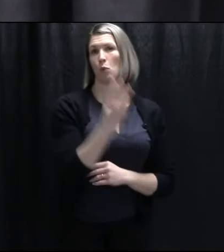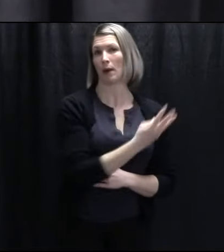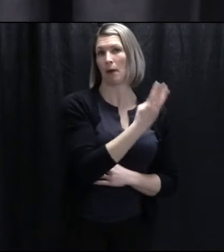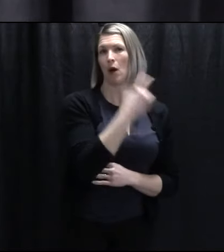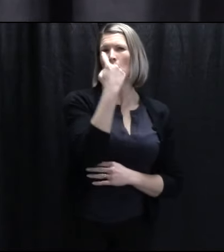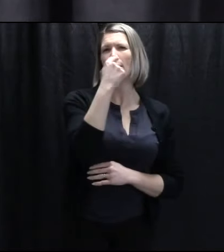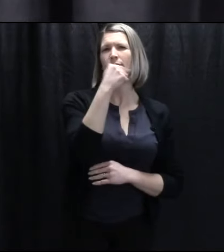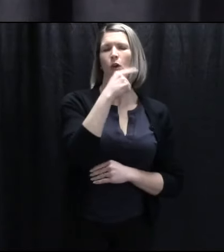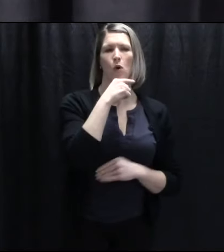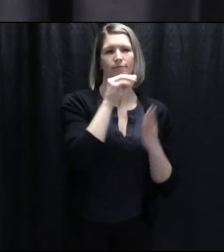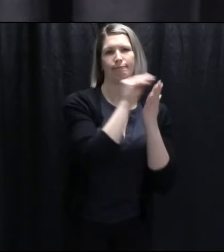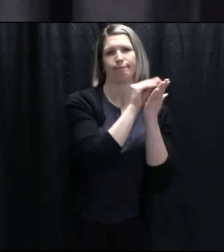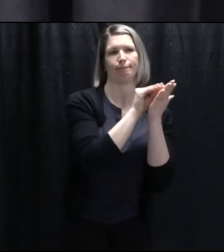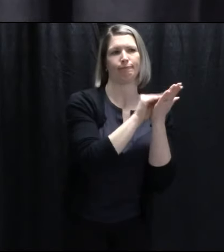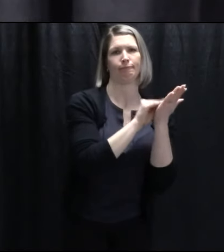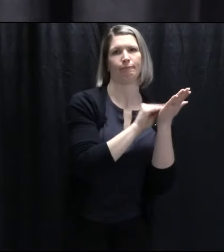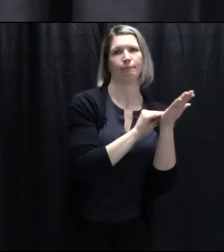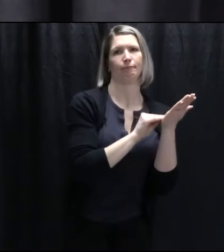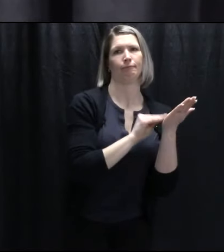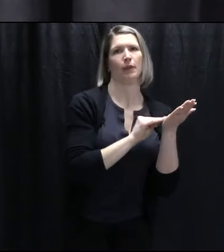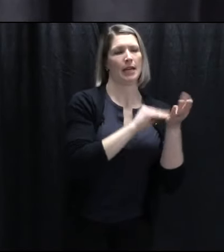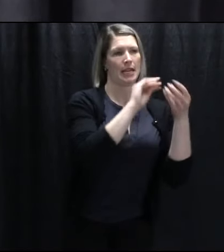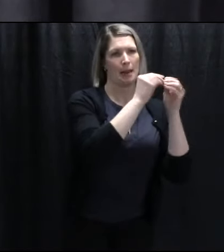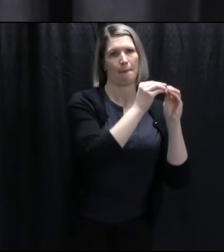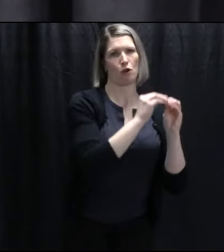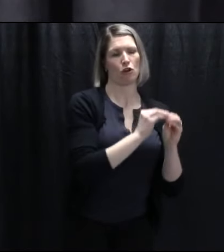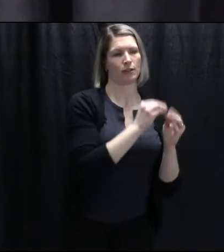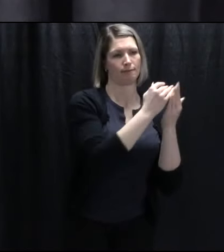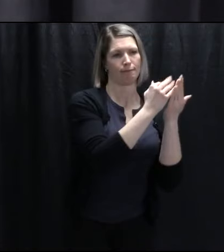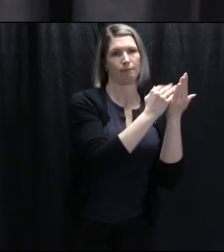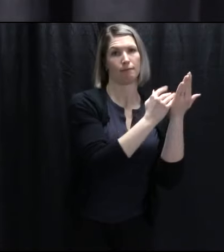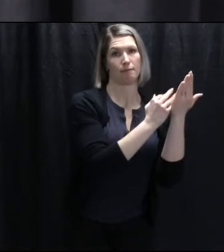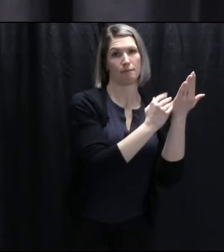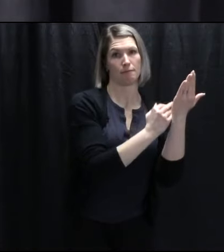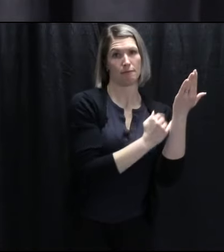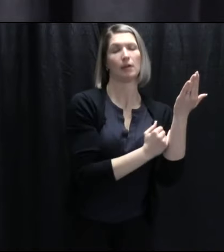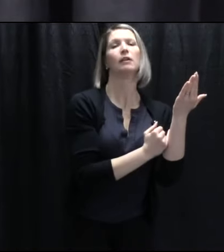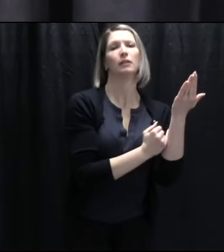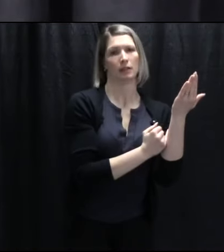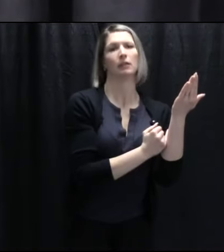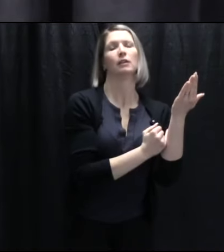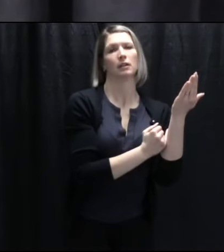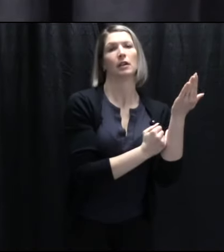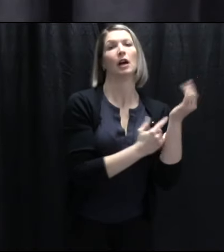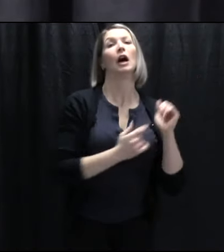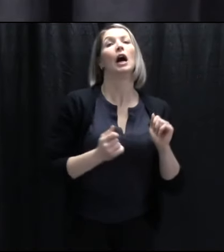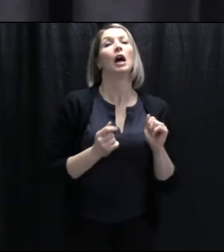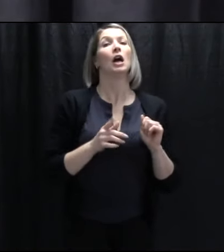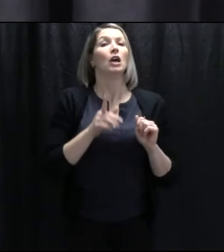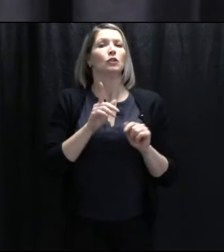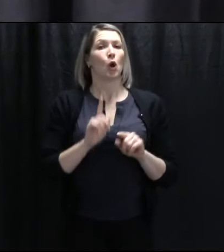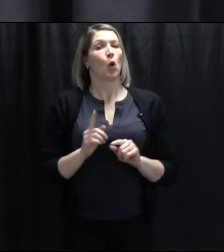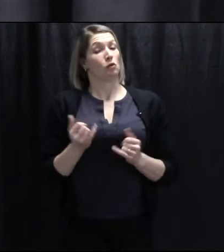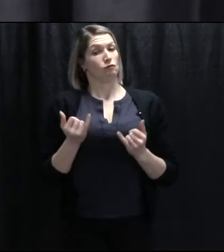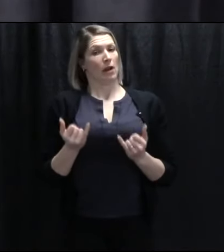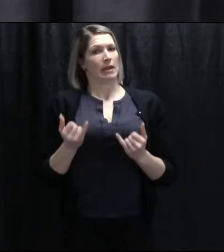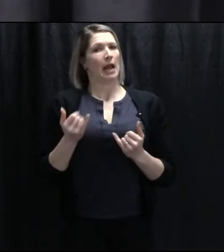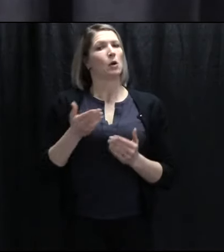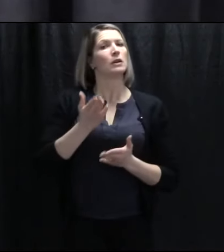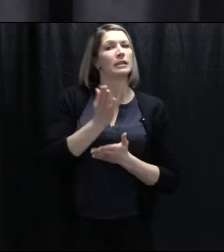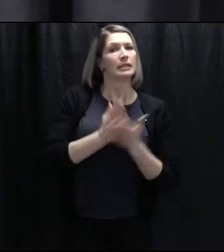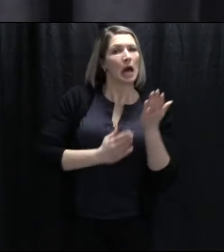for research purposes, these are gene sequenced. There has been talk that there may be more than one strain of